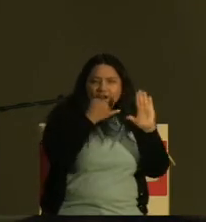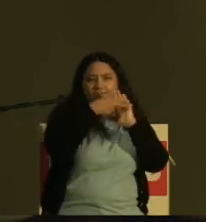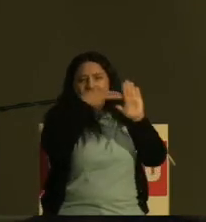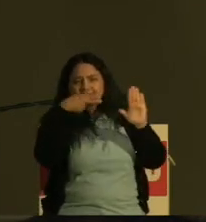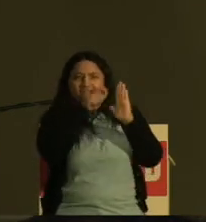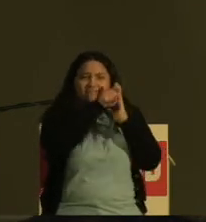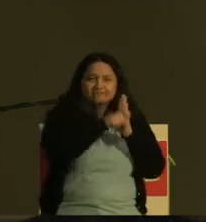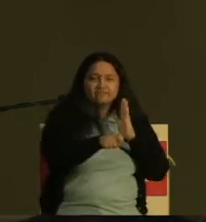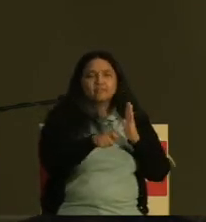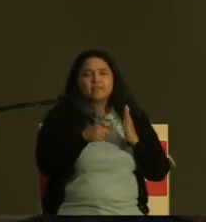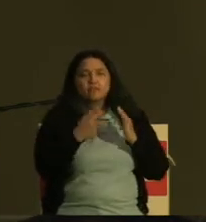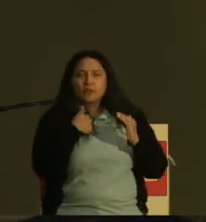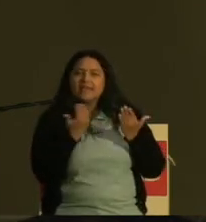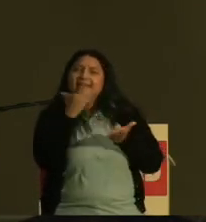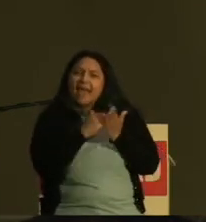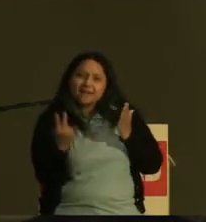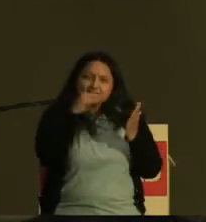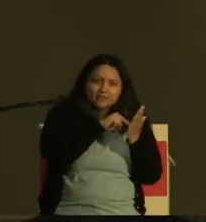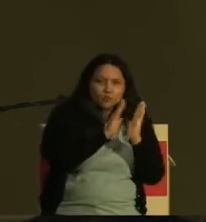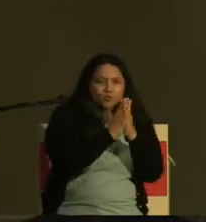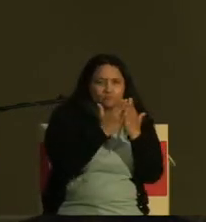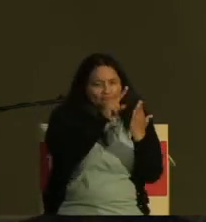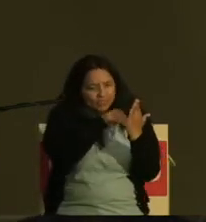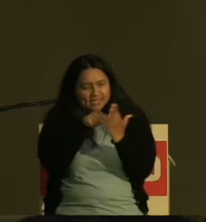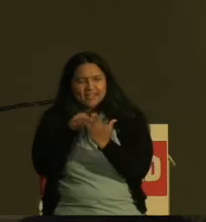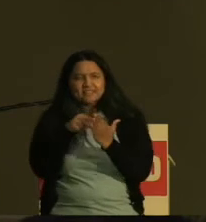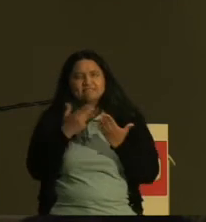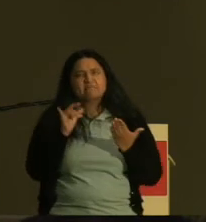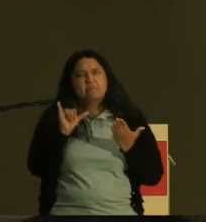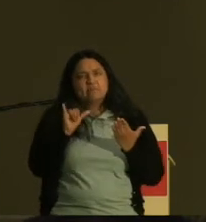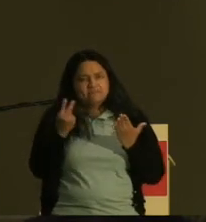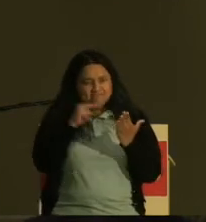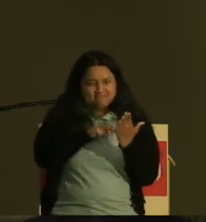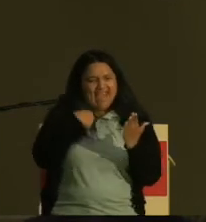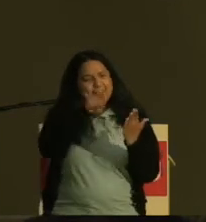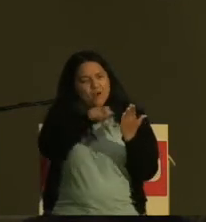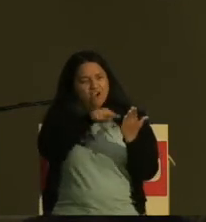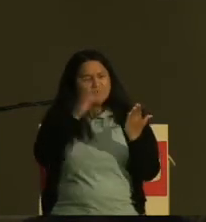them and wonder, but why? Why did I think this was interesting?